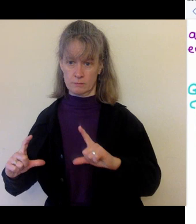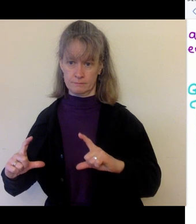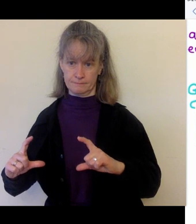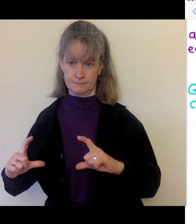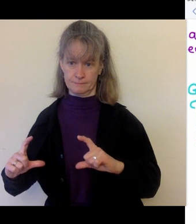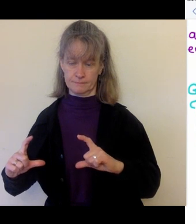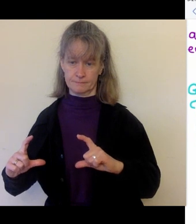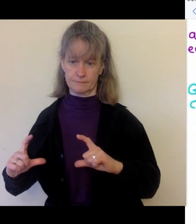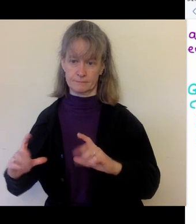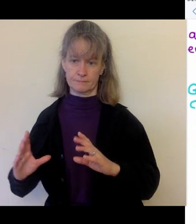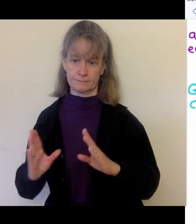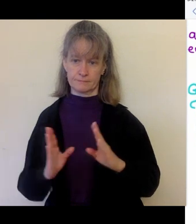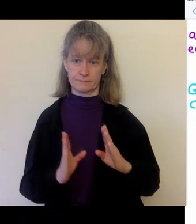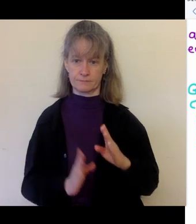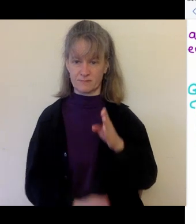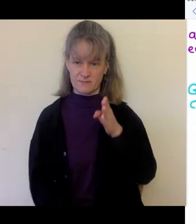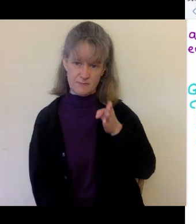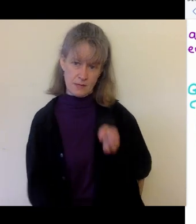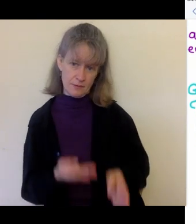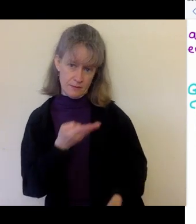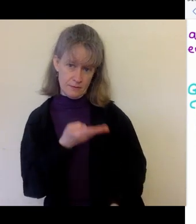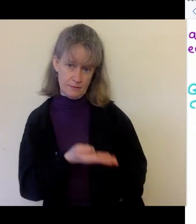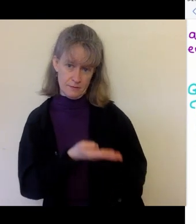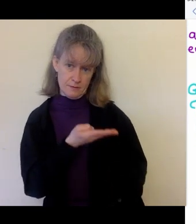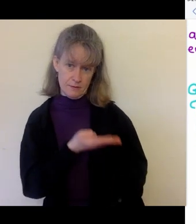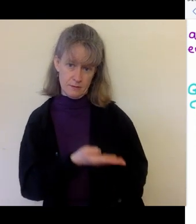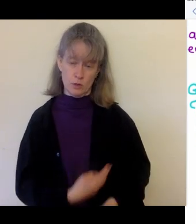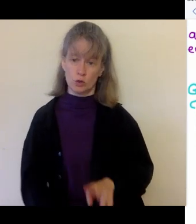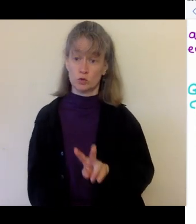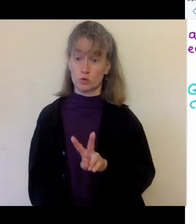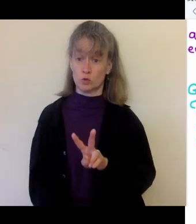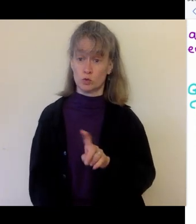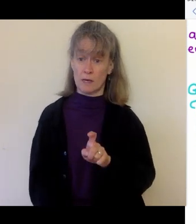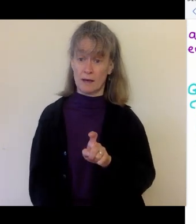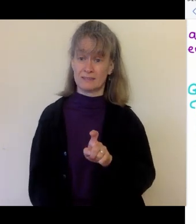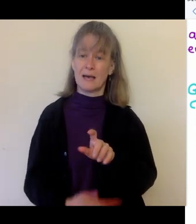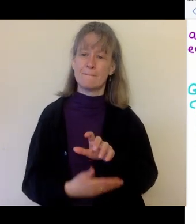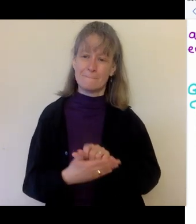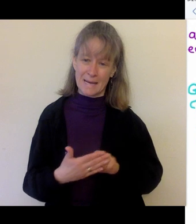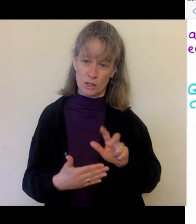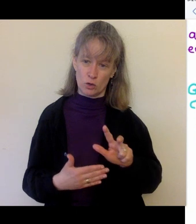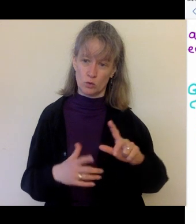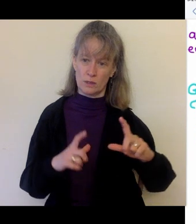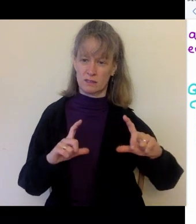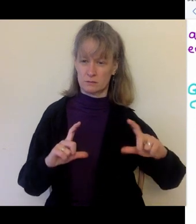and 2x minus 3 goes in the second parenthesis.